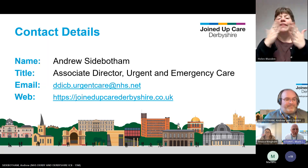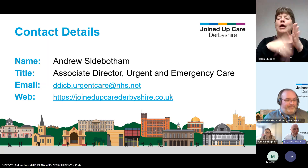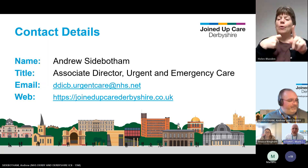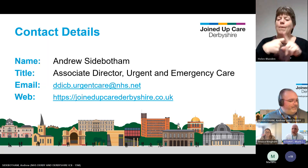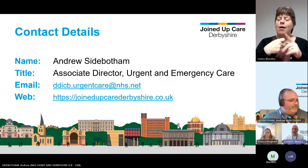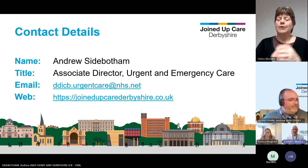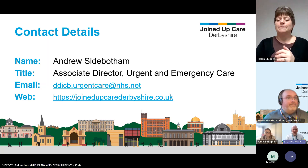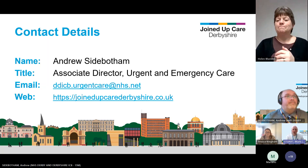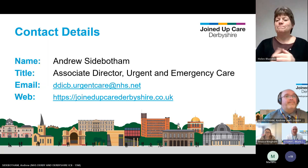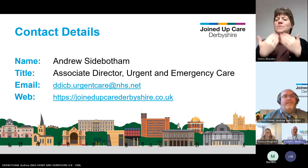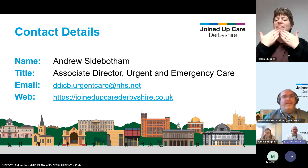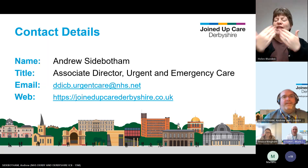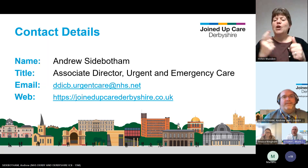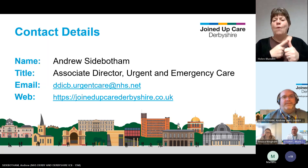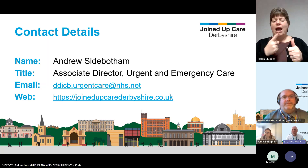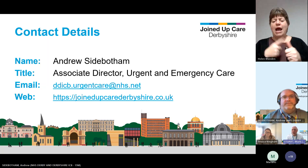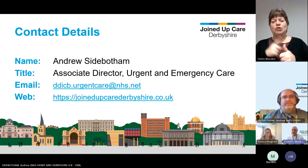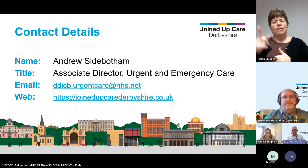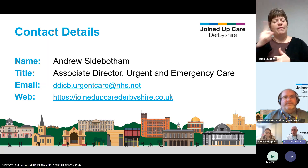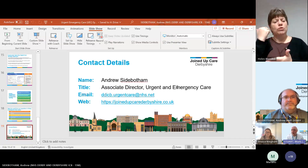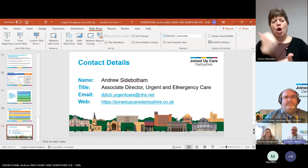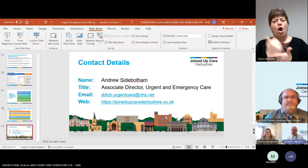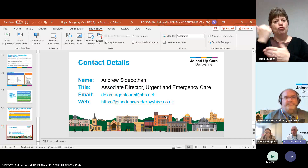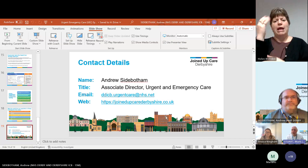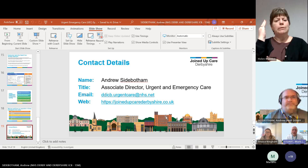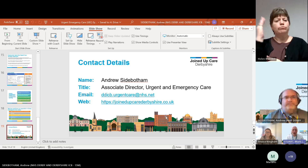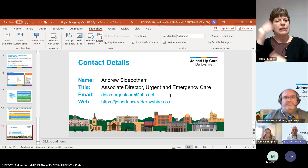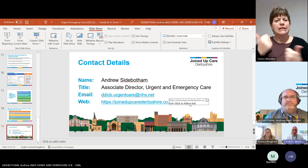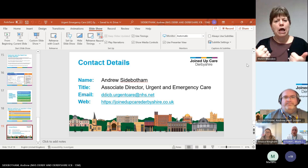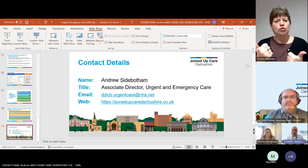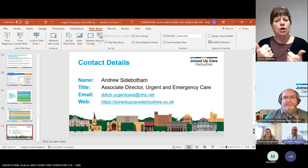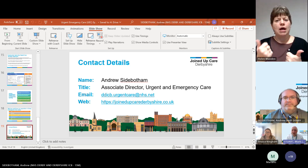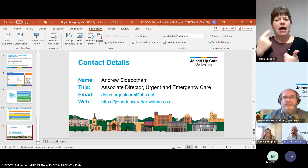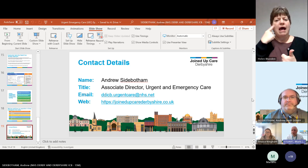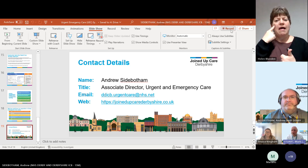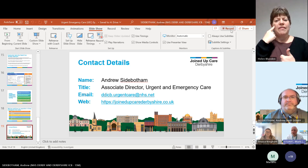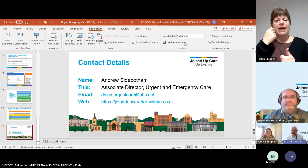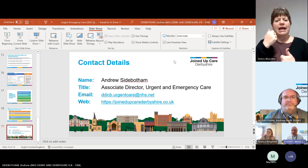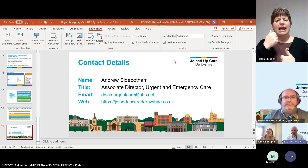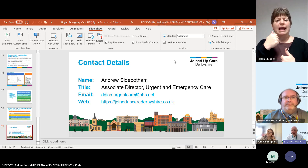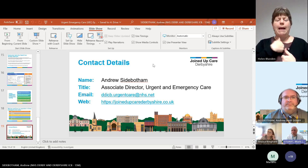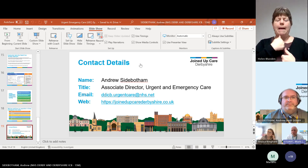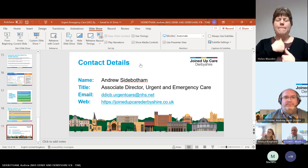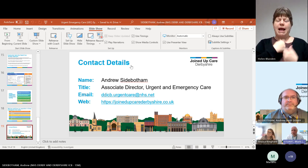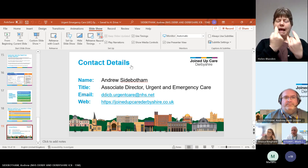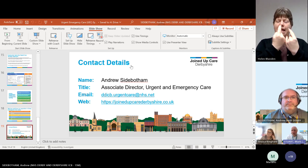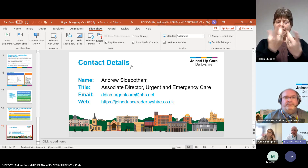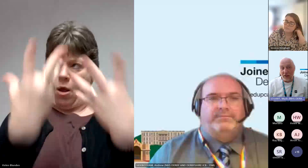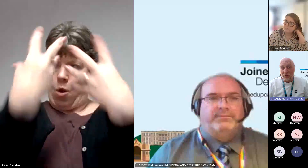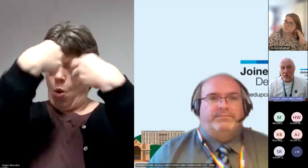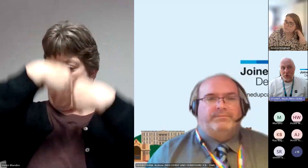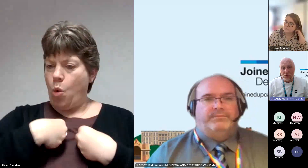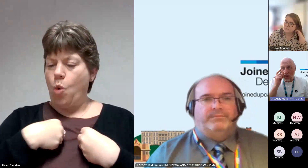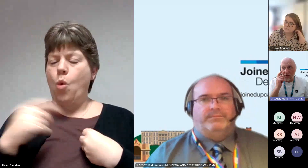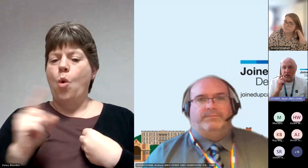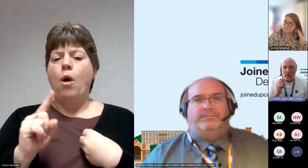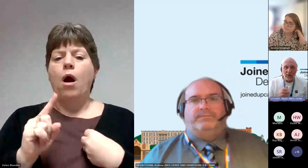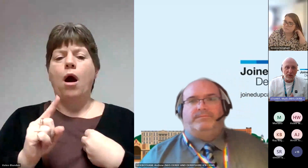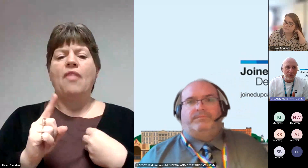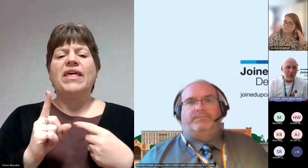Thank you very much for that, Andrew. That was a great presentation, and I think my 2 takeaways for that would be the